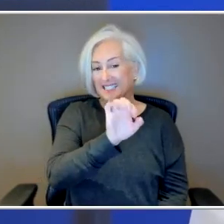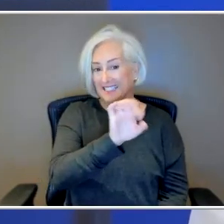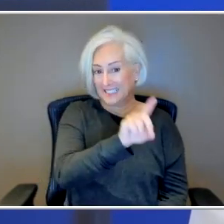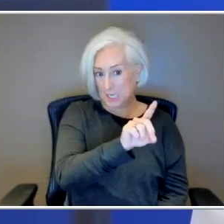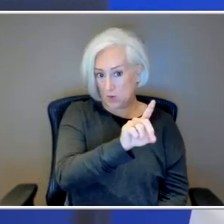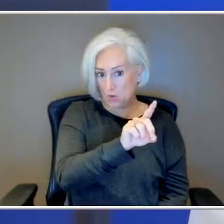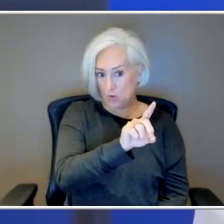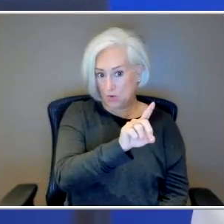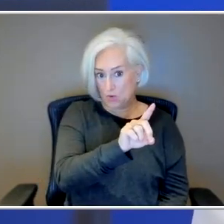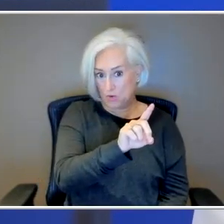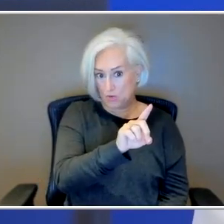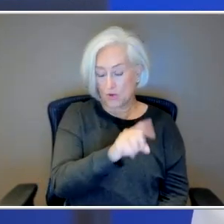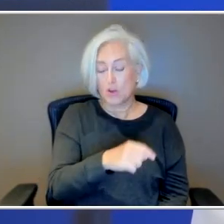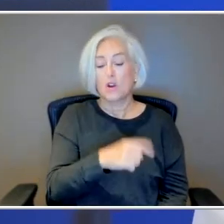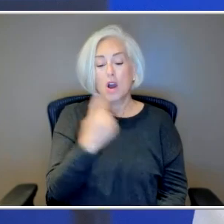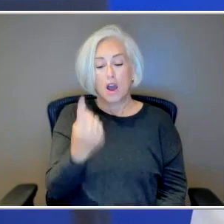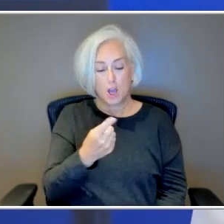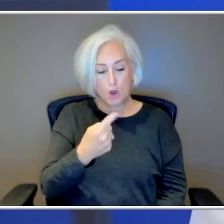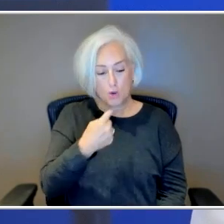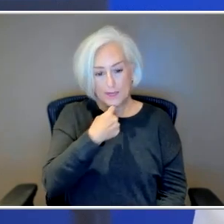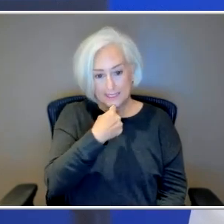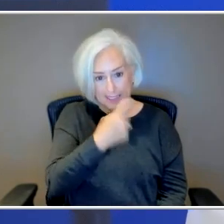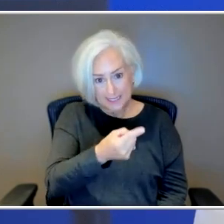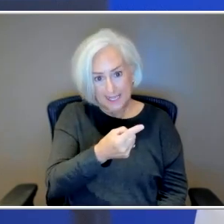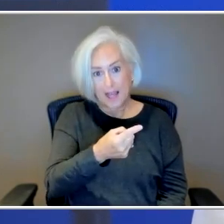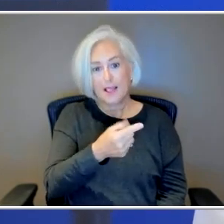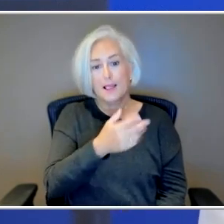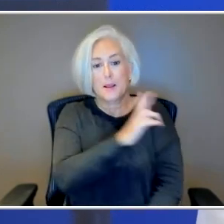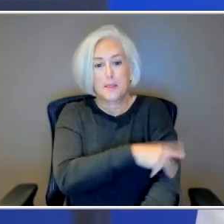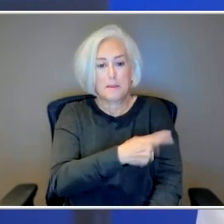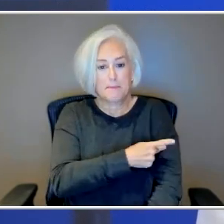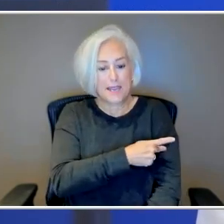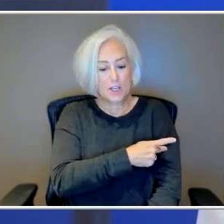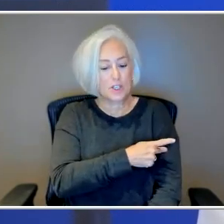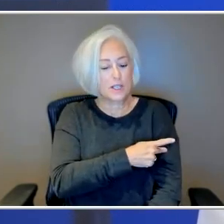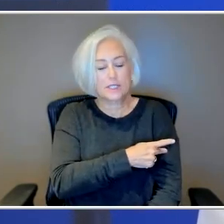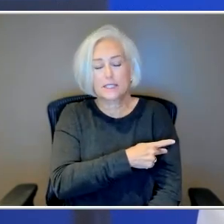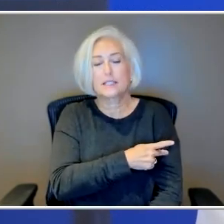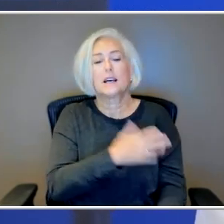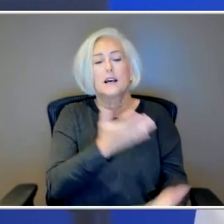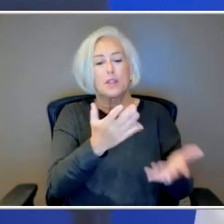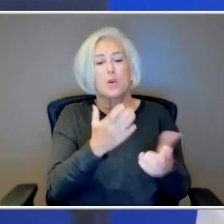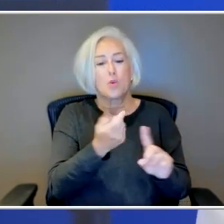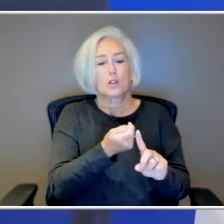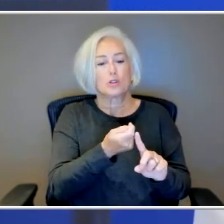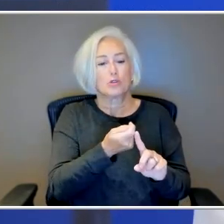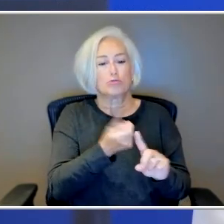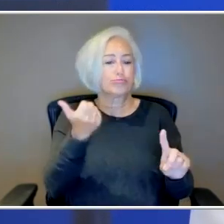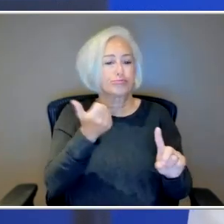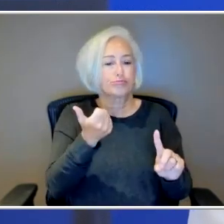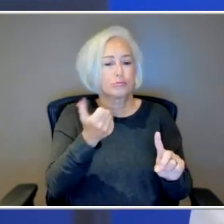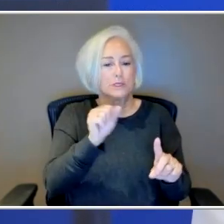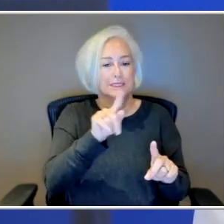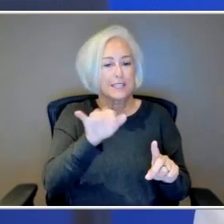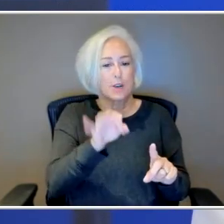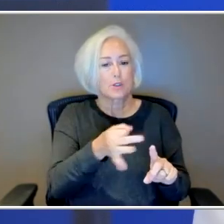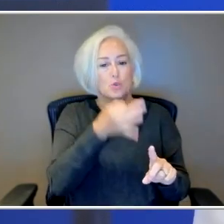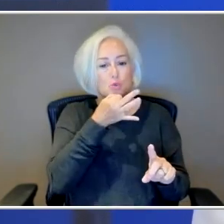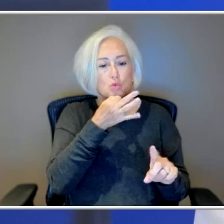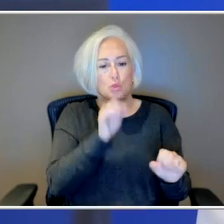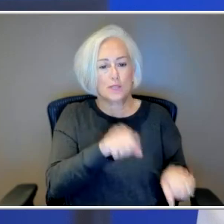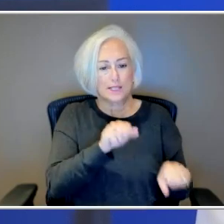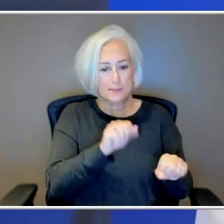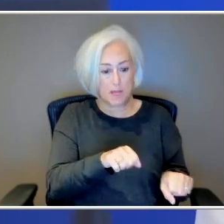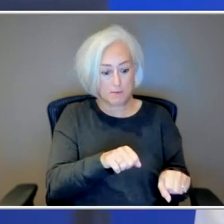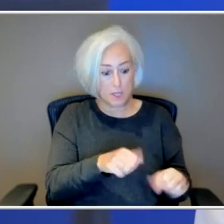always talk to my patients about. Our goal is to try to take them off steroids as quickly as possible. We love to hit steroids. So these are good medications